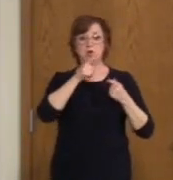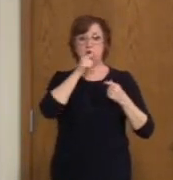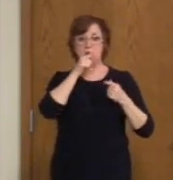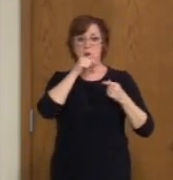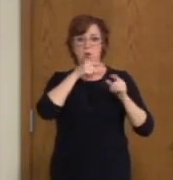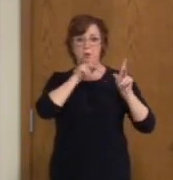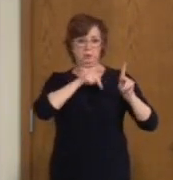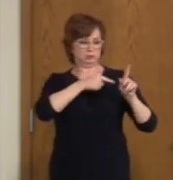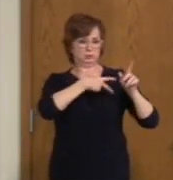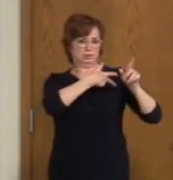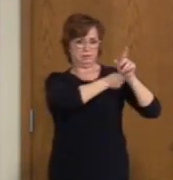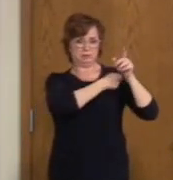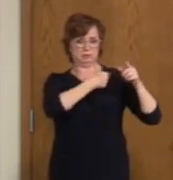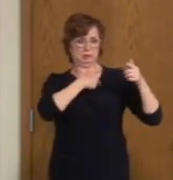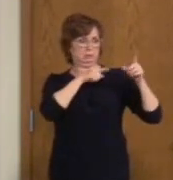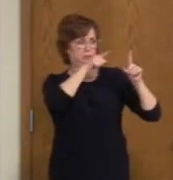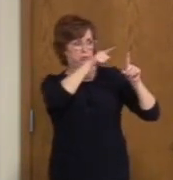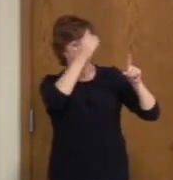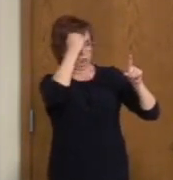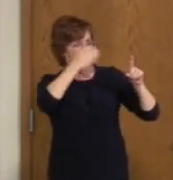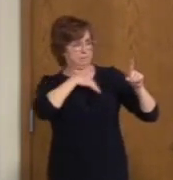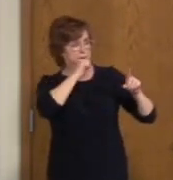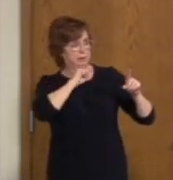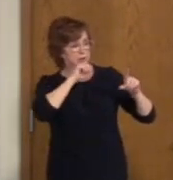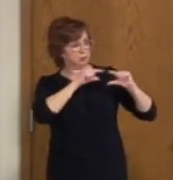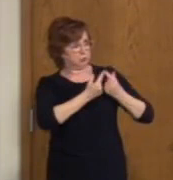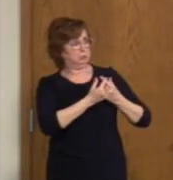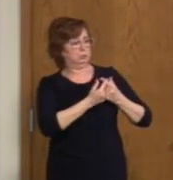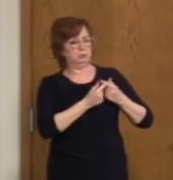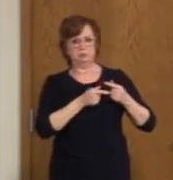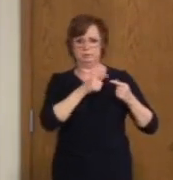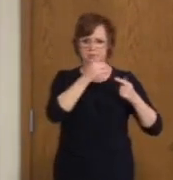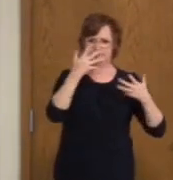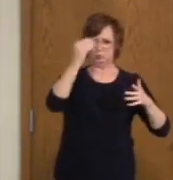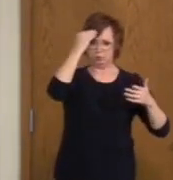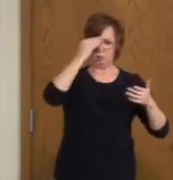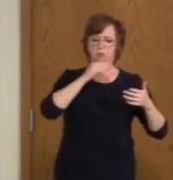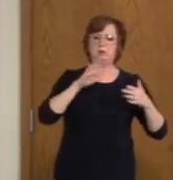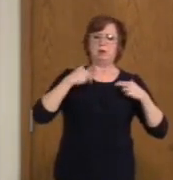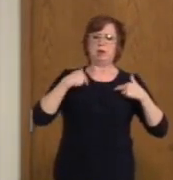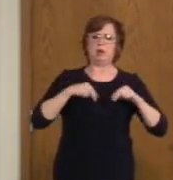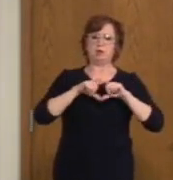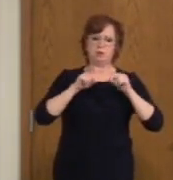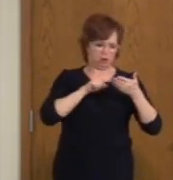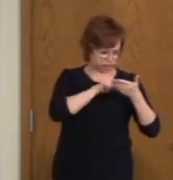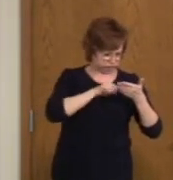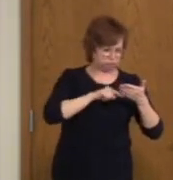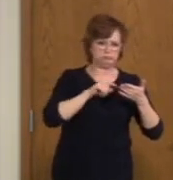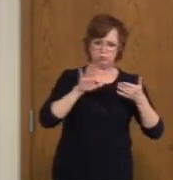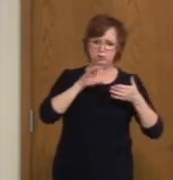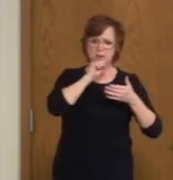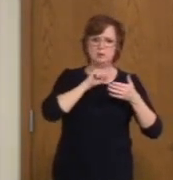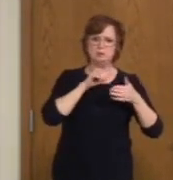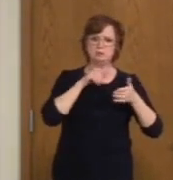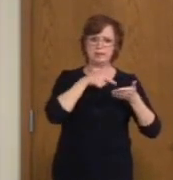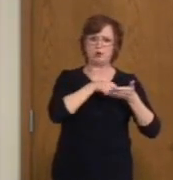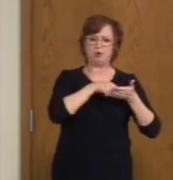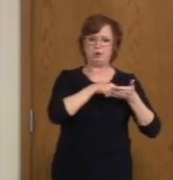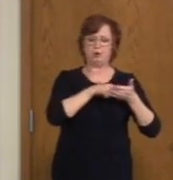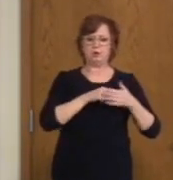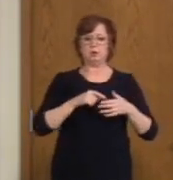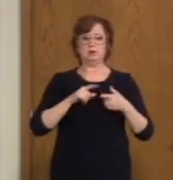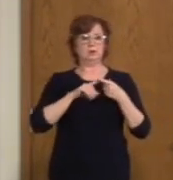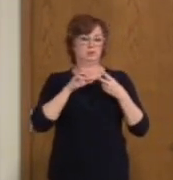category, and they will be safe for you. And Saskatchewan people can be assured of that. Dr. Shahab, if you had anything to add to that, and then Scott,